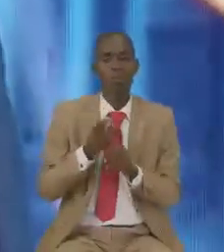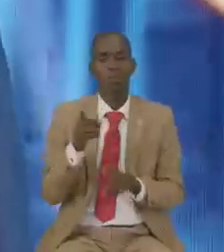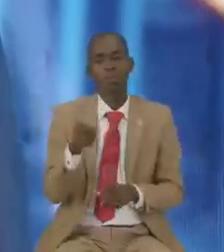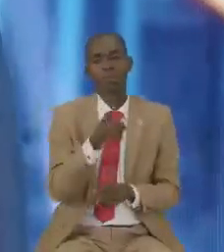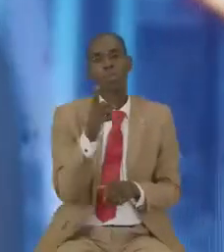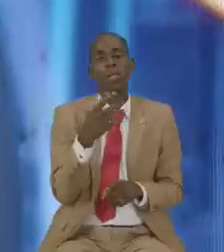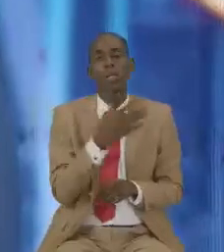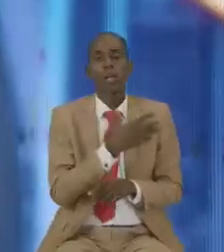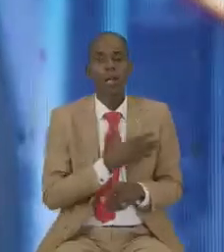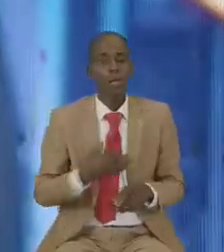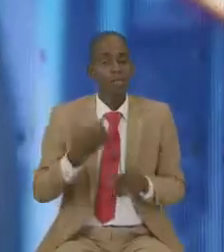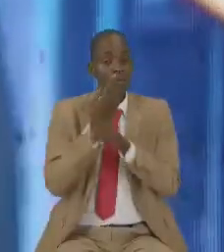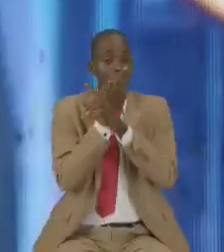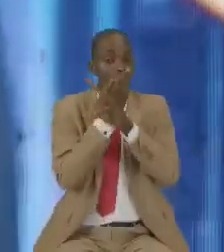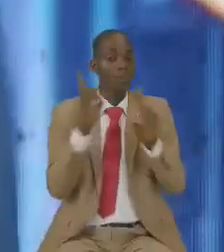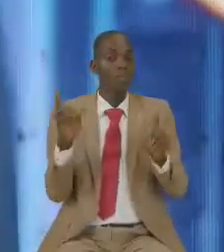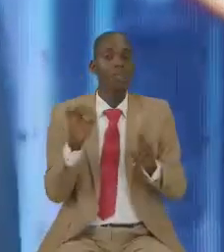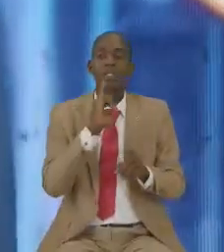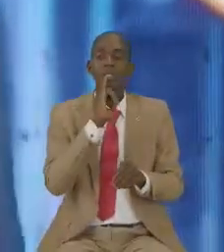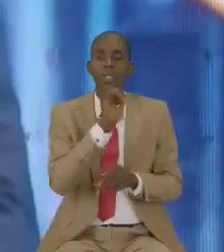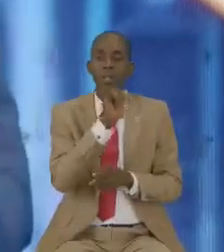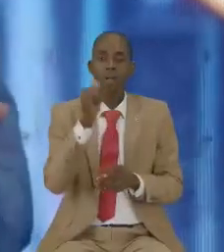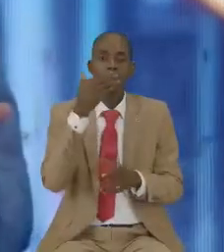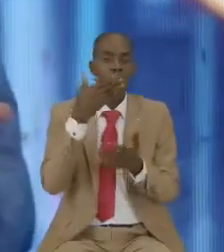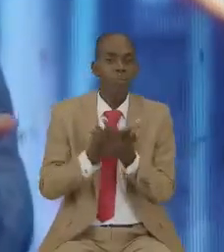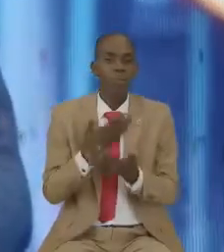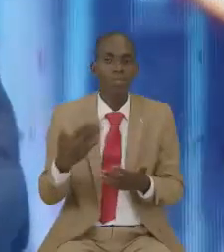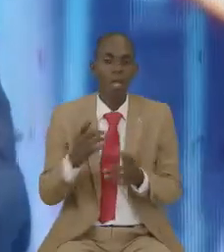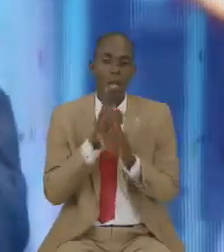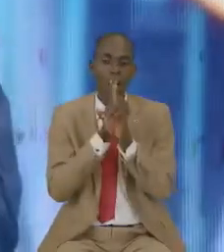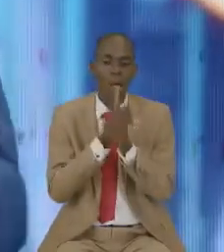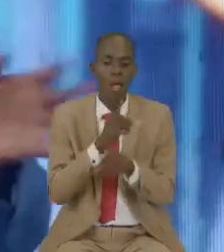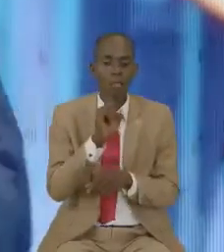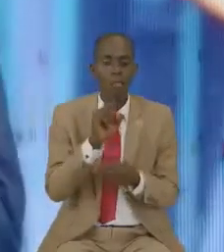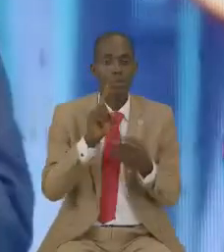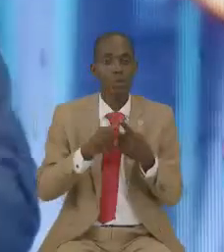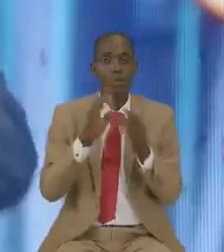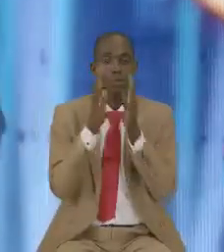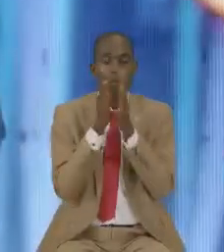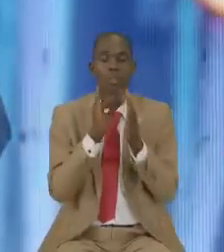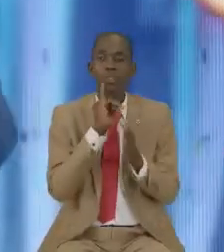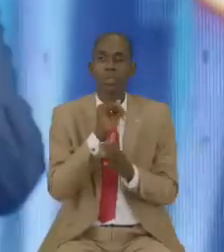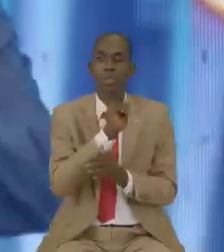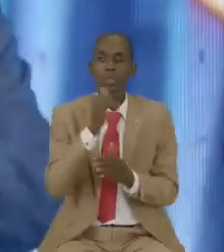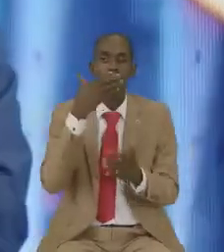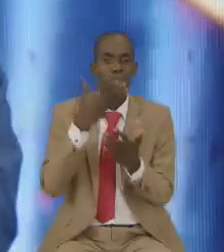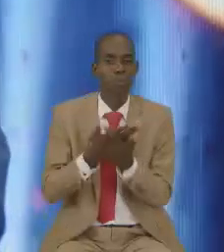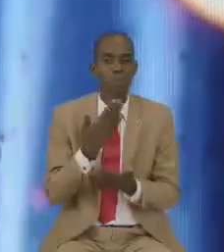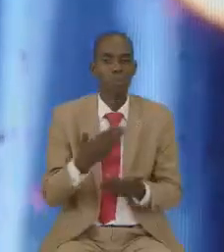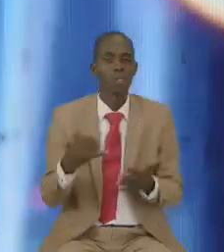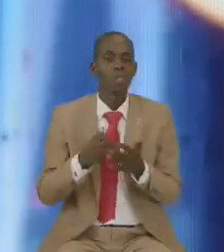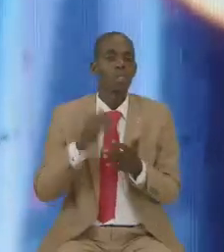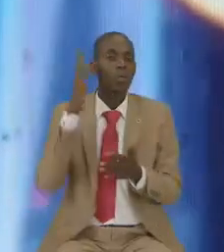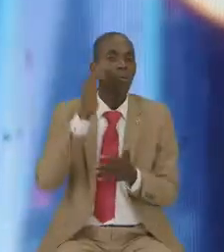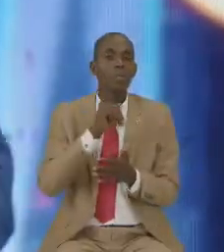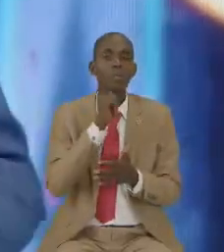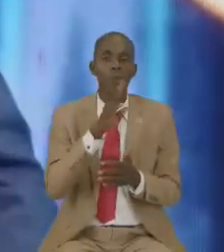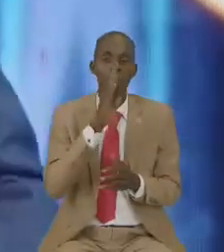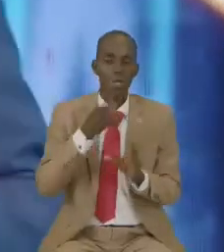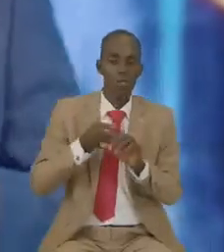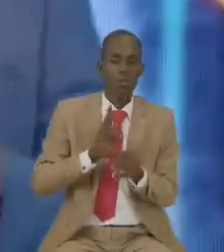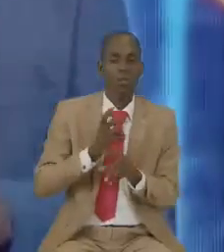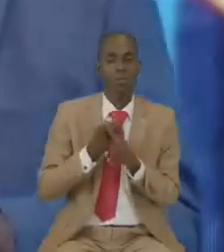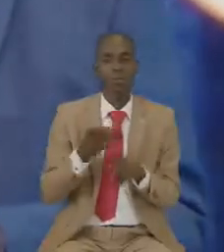And deliverance is a good thing. Answers to prayer is a good thing. It will not be withheld from